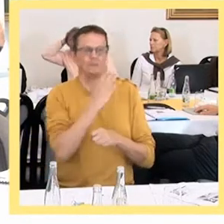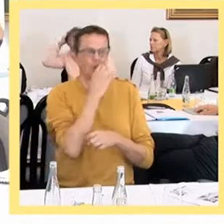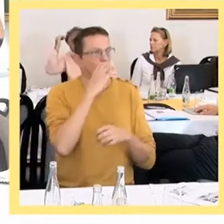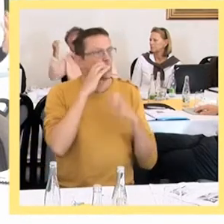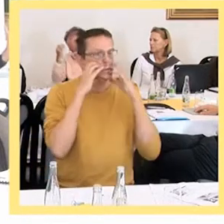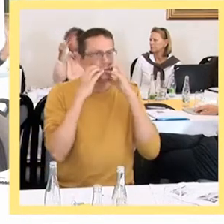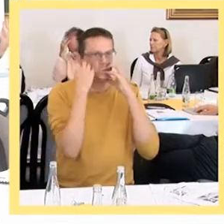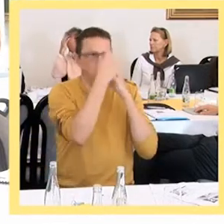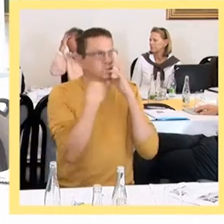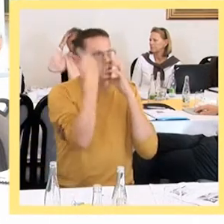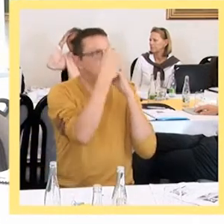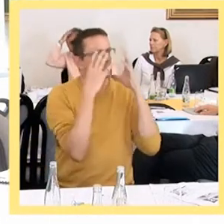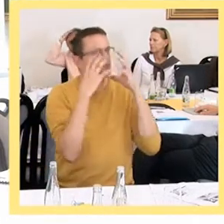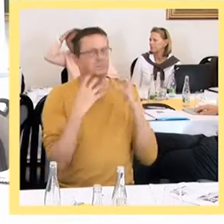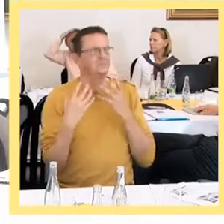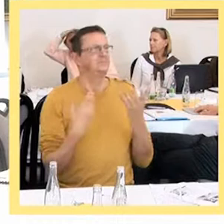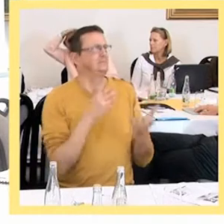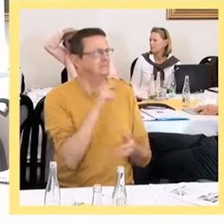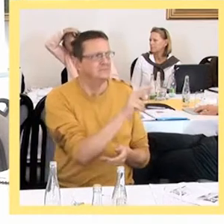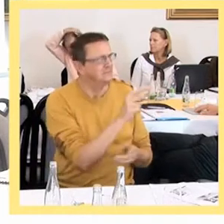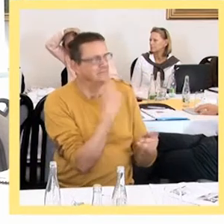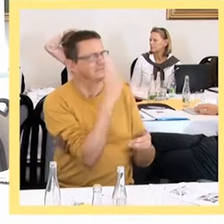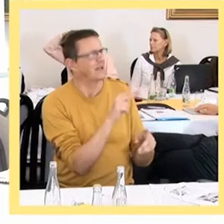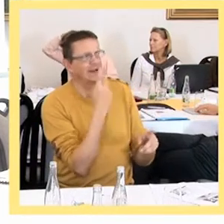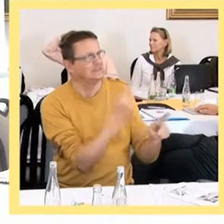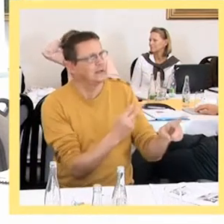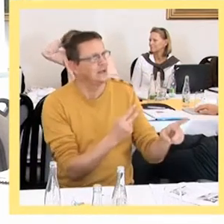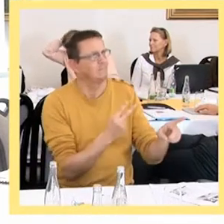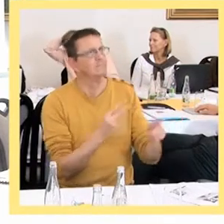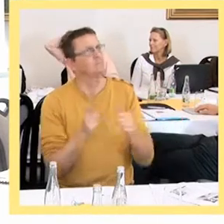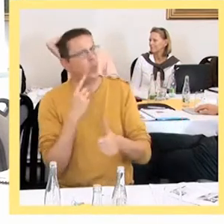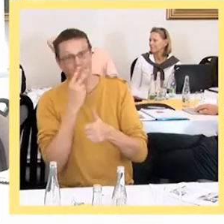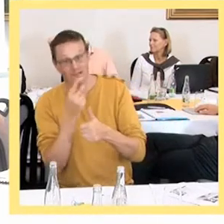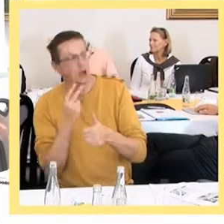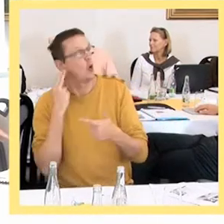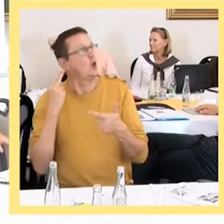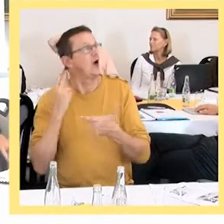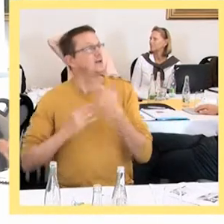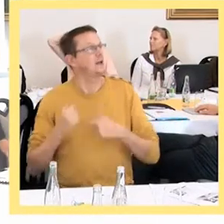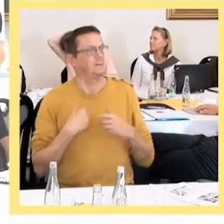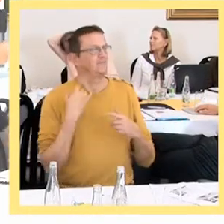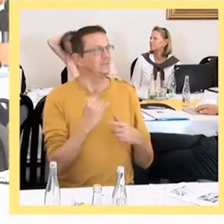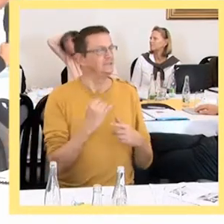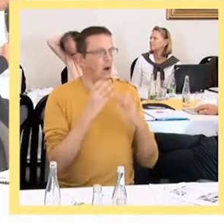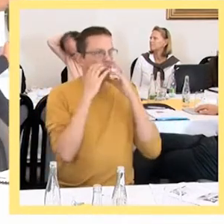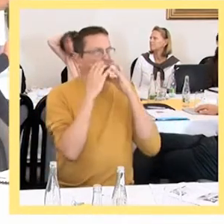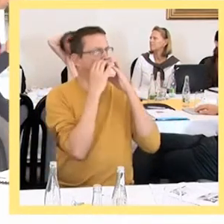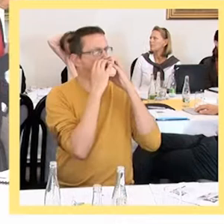face. And again, it provides challenges for visually and hearing impaired people.